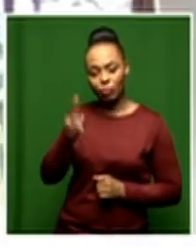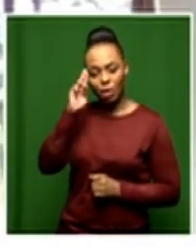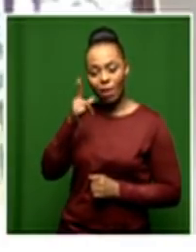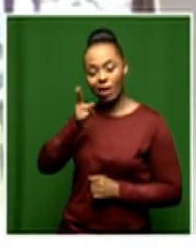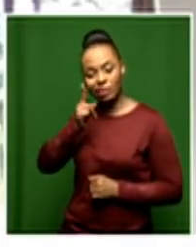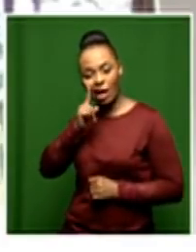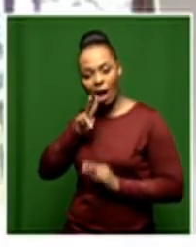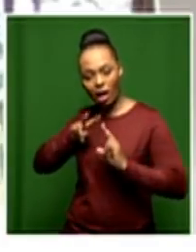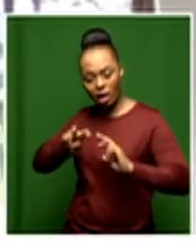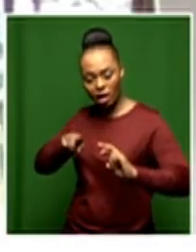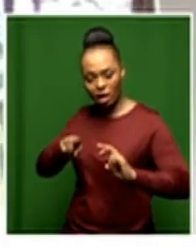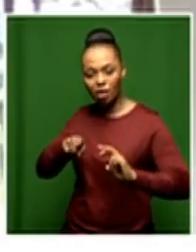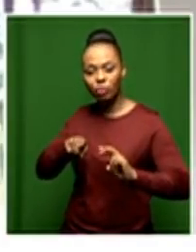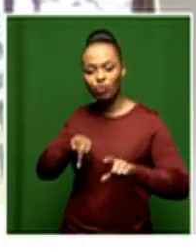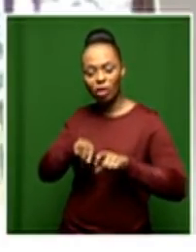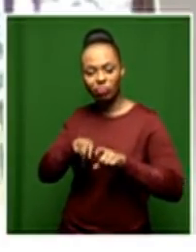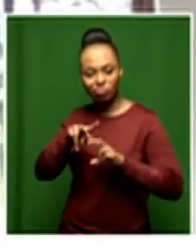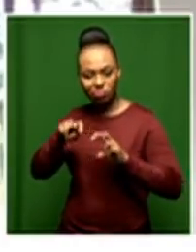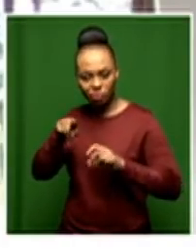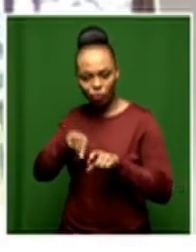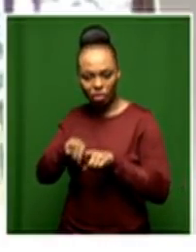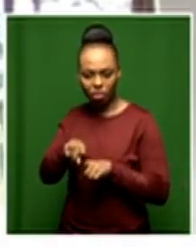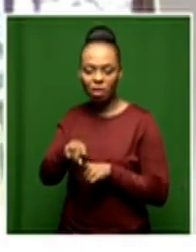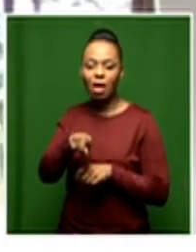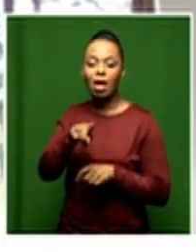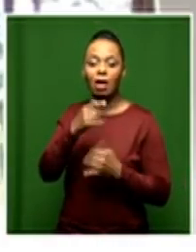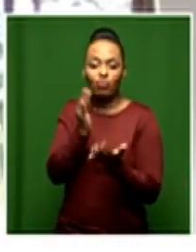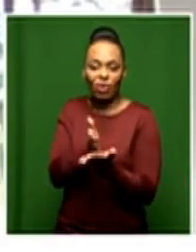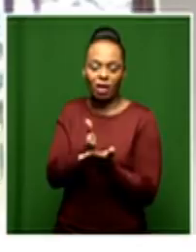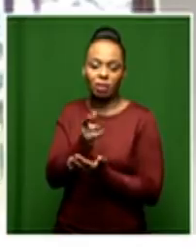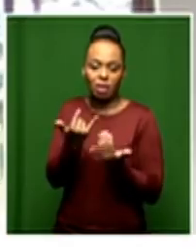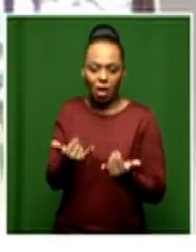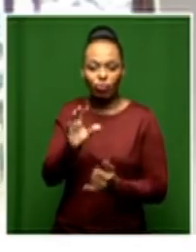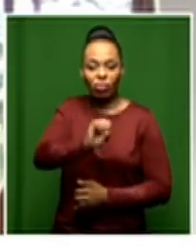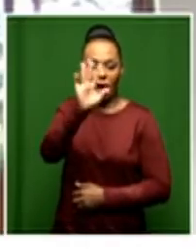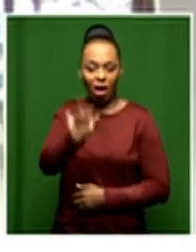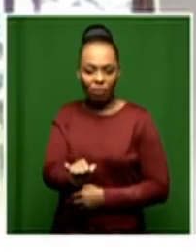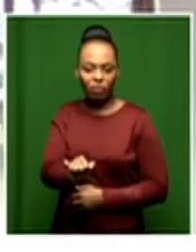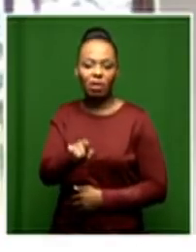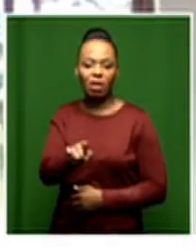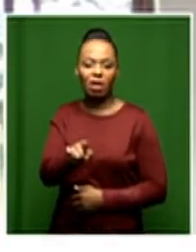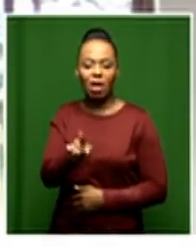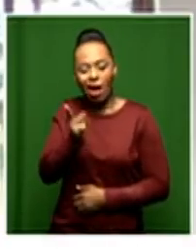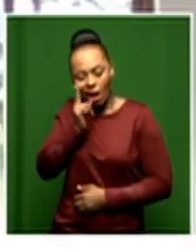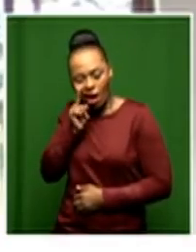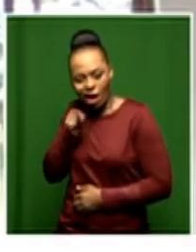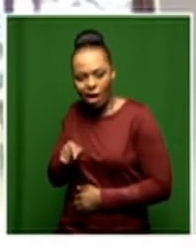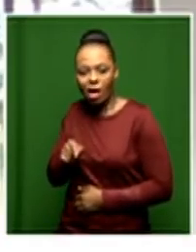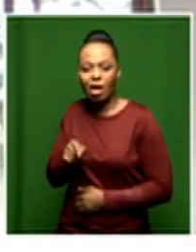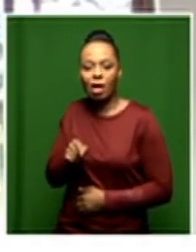AstraZeneca. So just to bring some of the facts, in South Africa was a small trial, was a trial